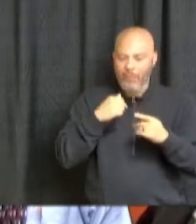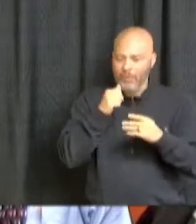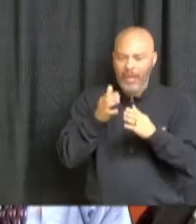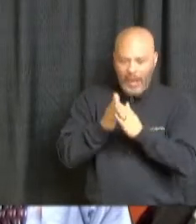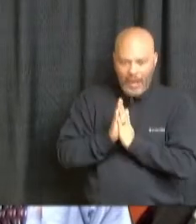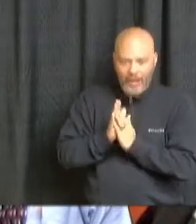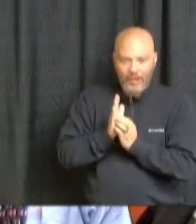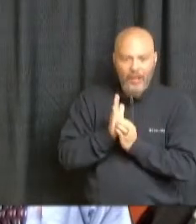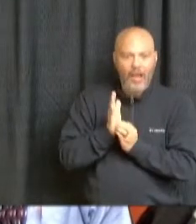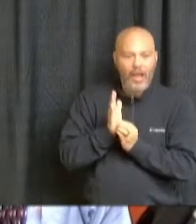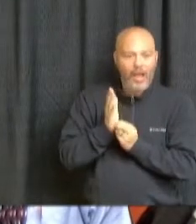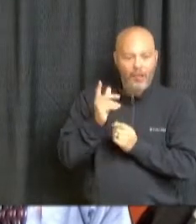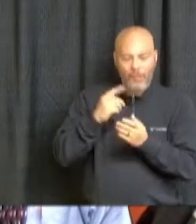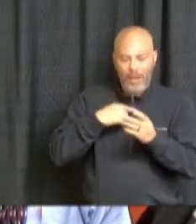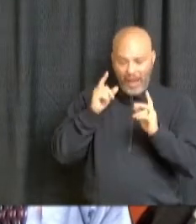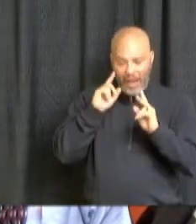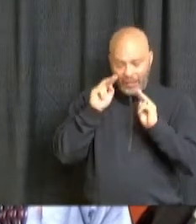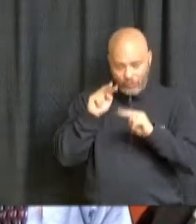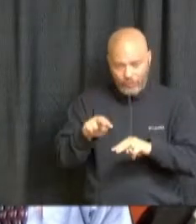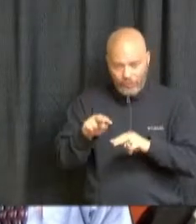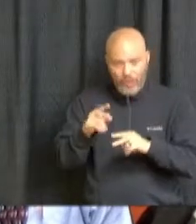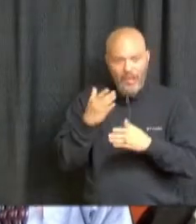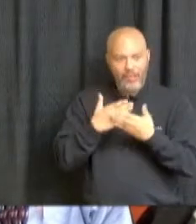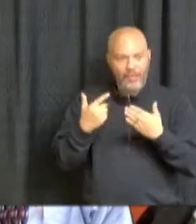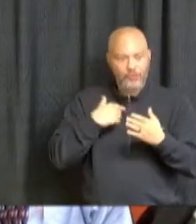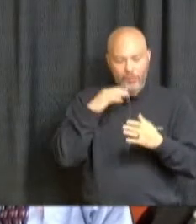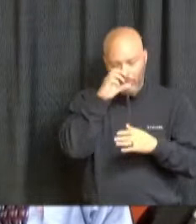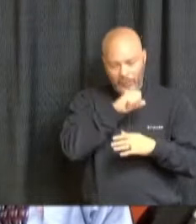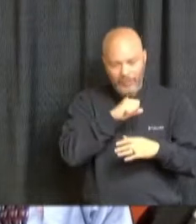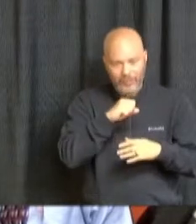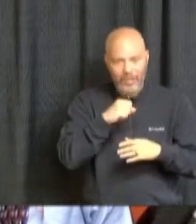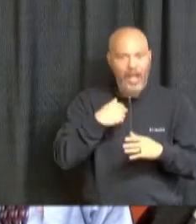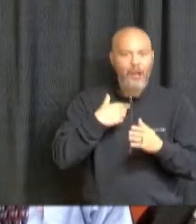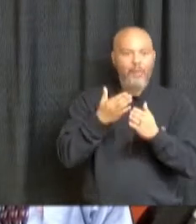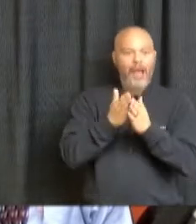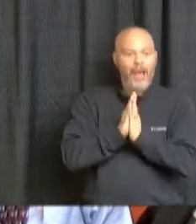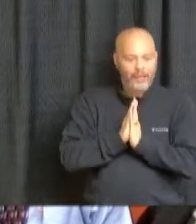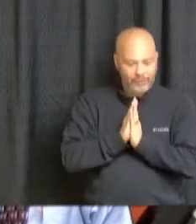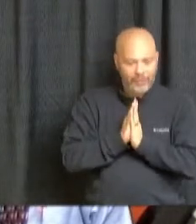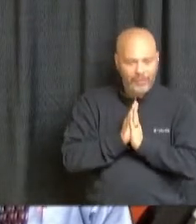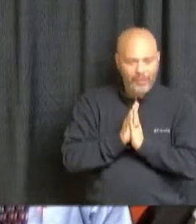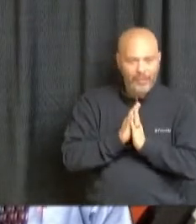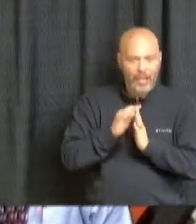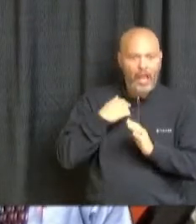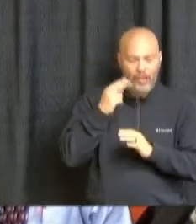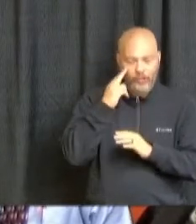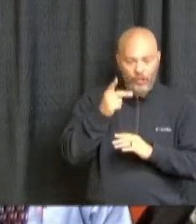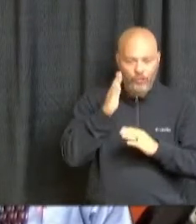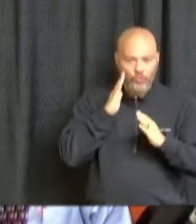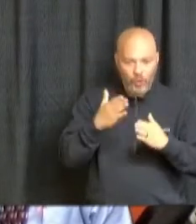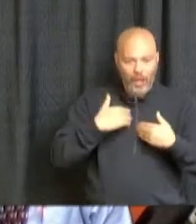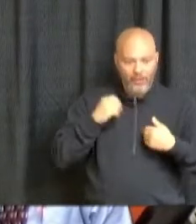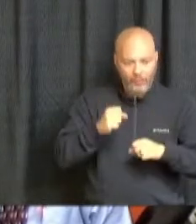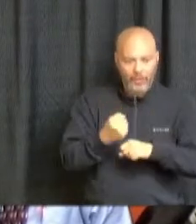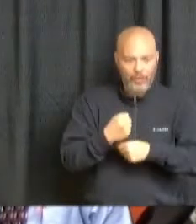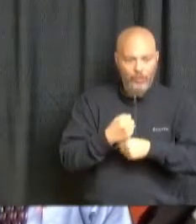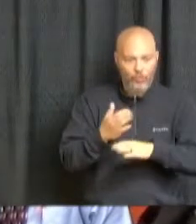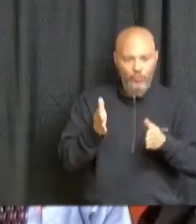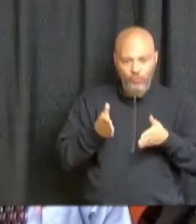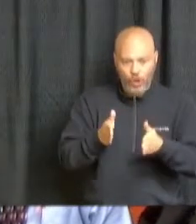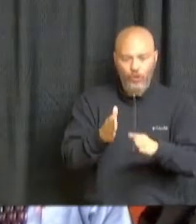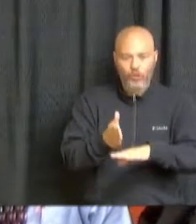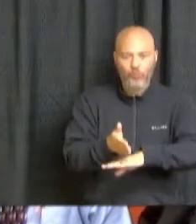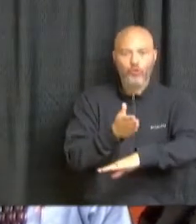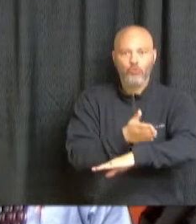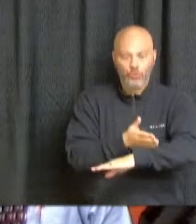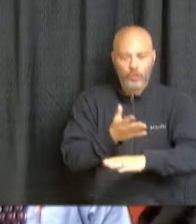made But the as point. you look at it, I mean, these are things that we miss. I noted, I'm asking that because I saw that you will have to make road improvements. And I was